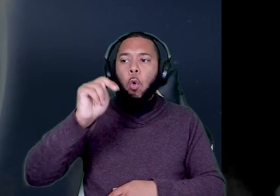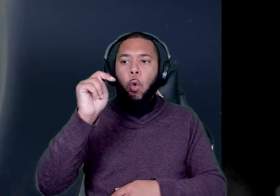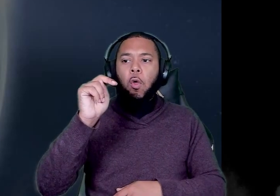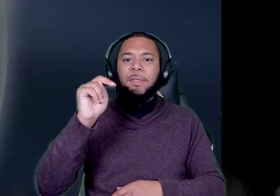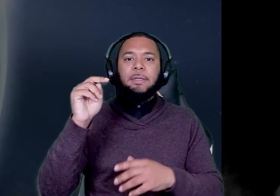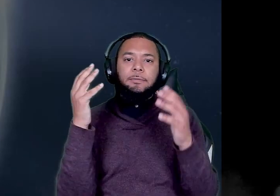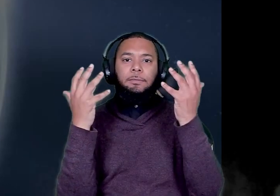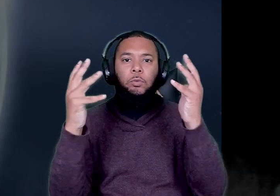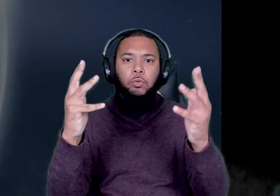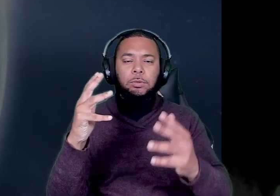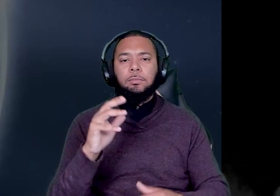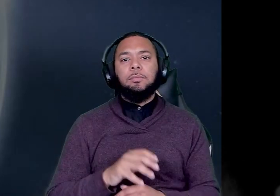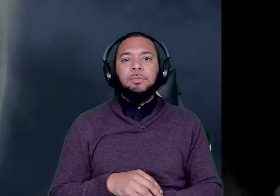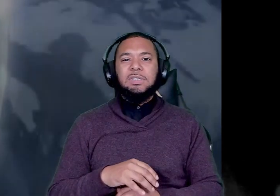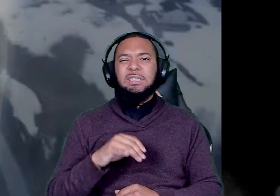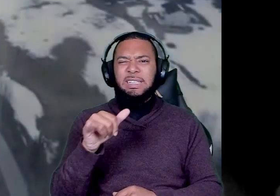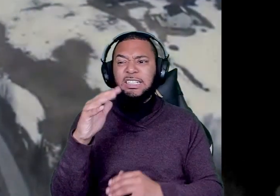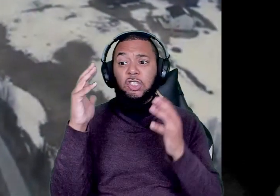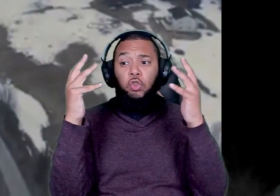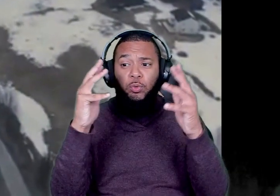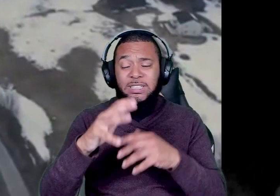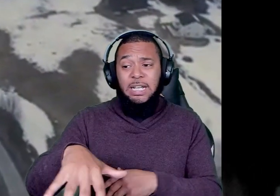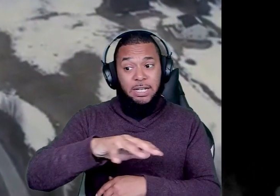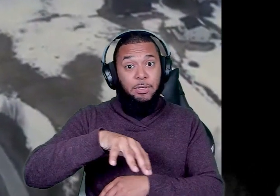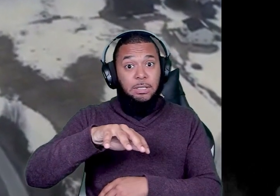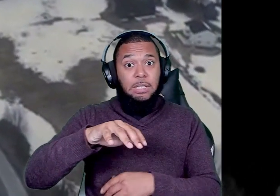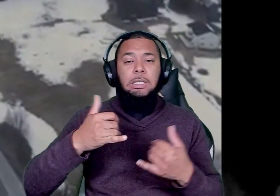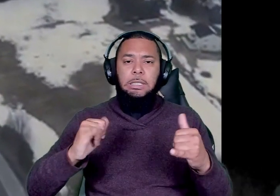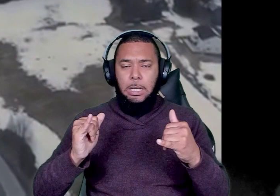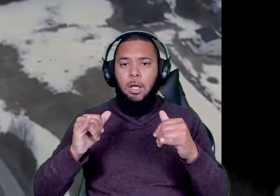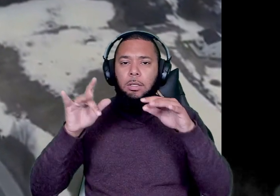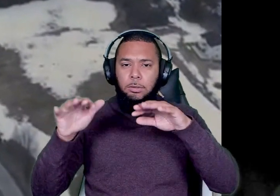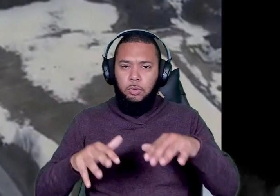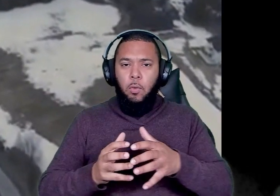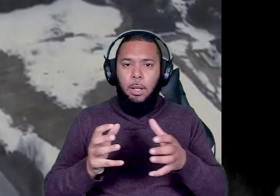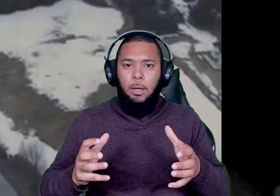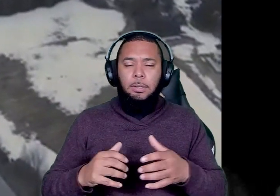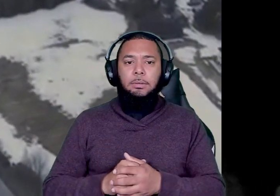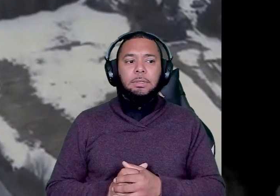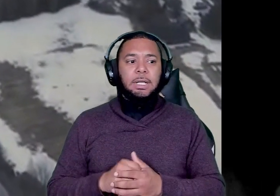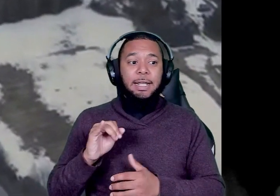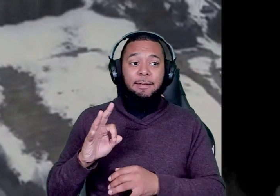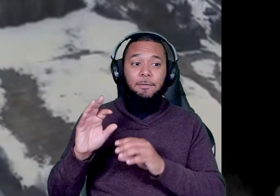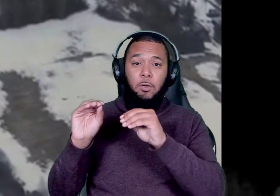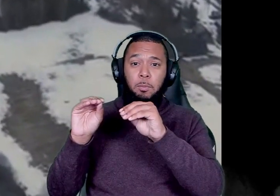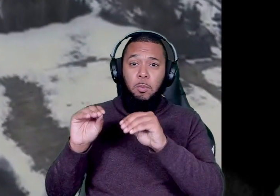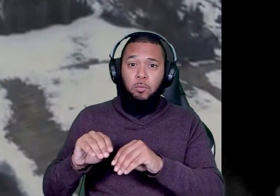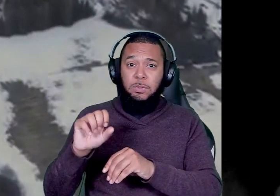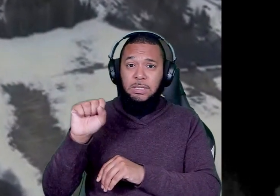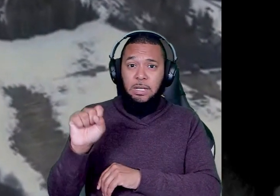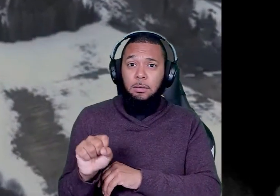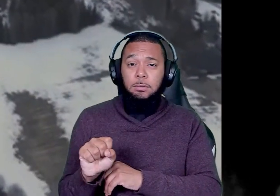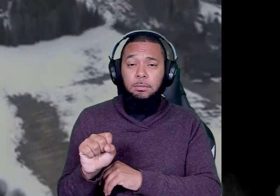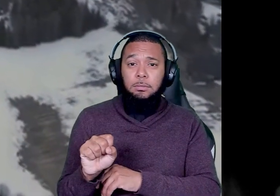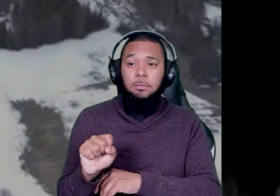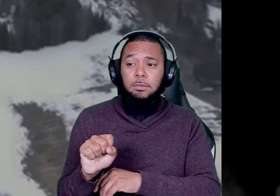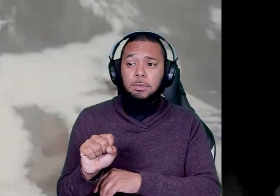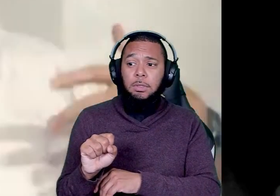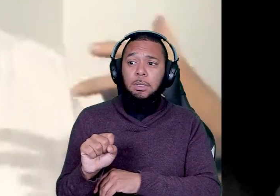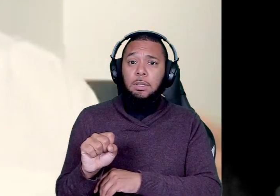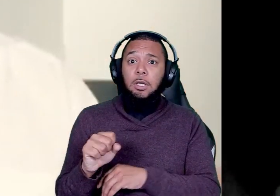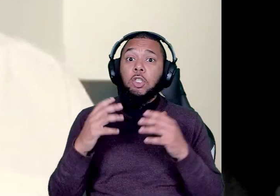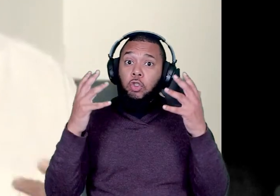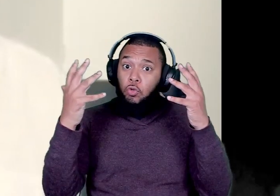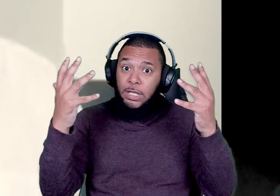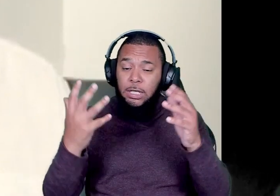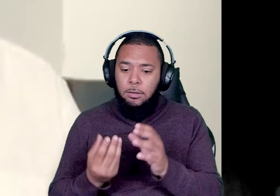are trees. This is more of a treed setting now. You move just far enough south from the tundra that trees are able